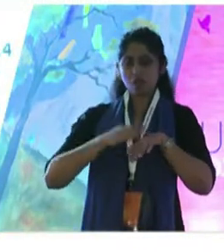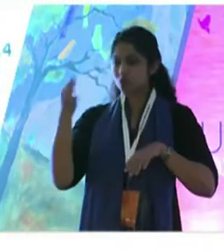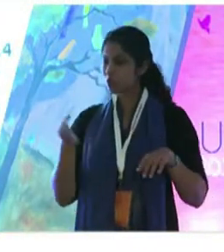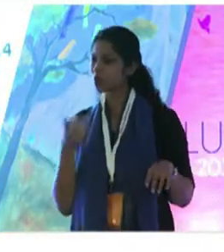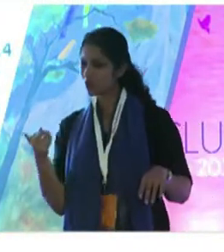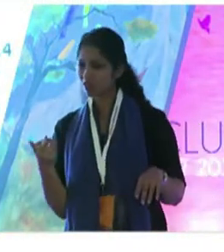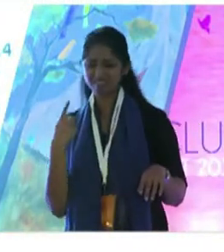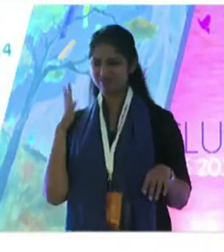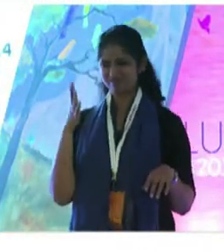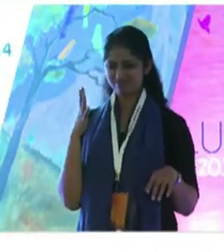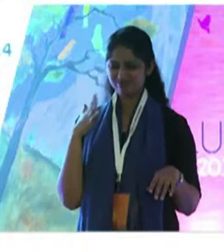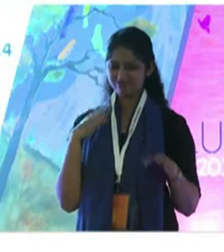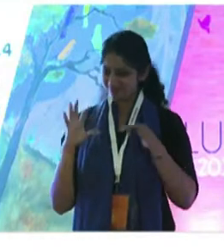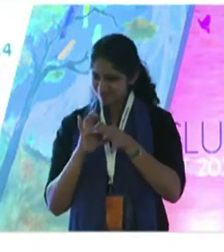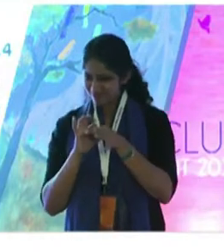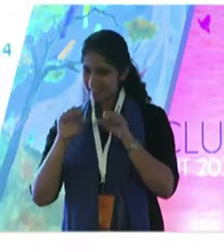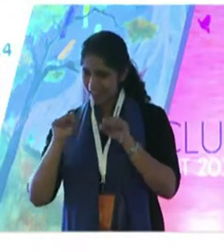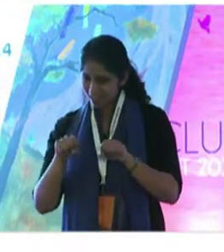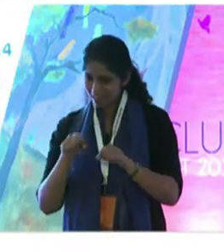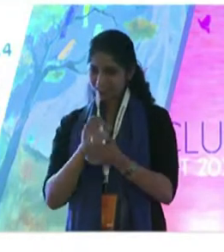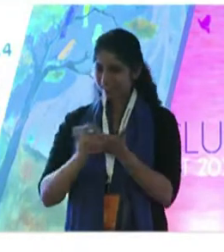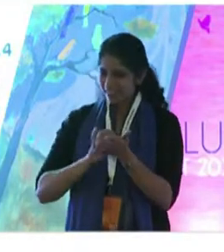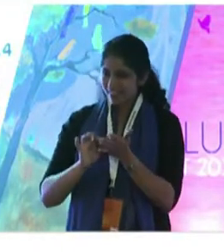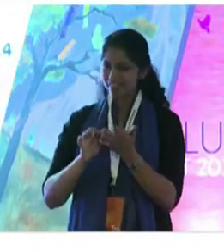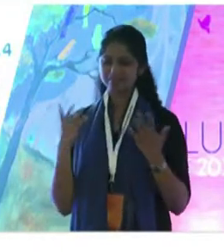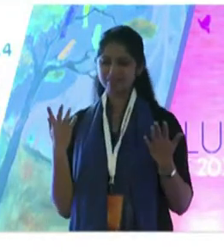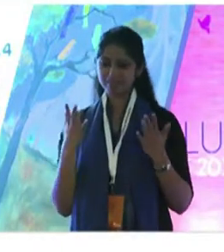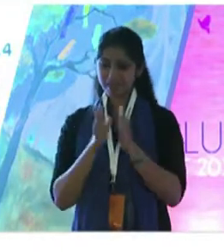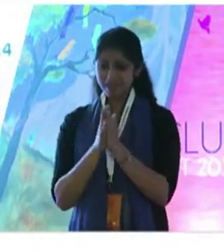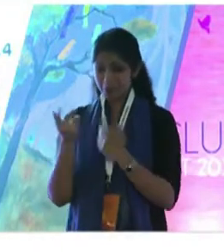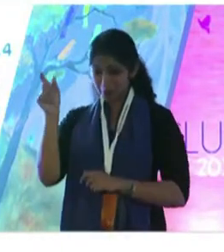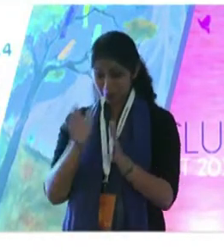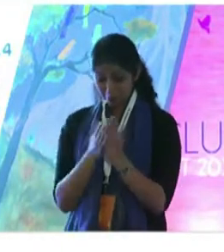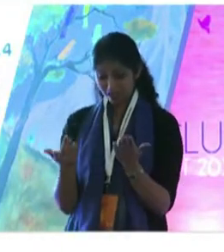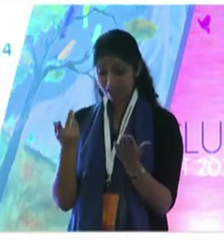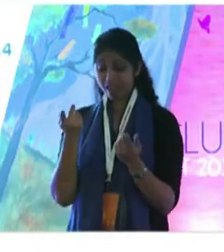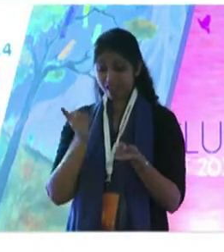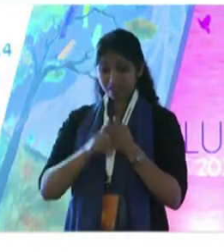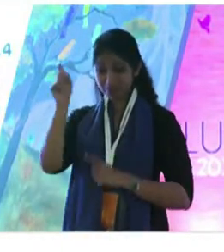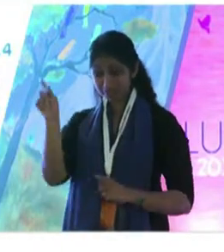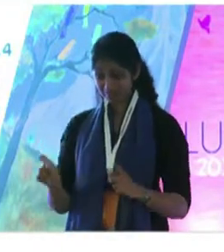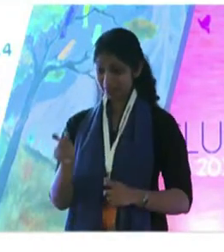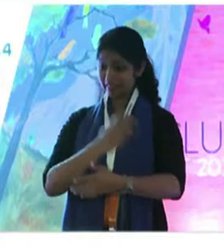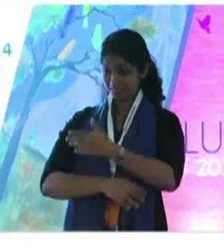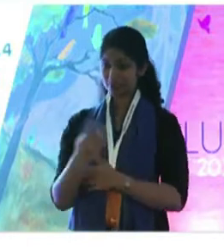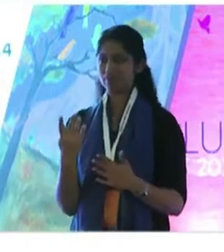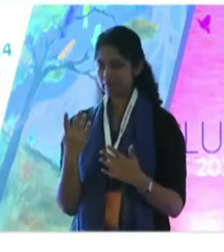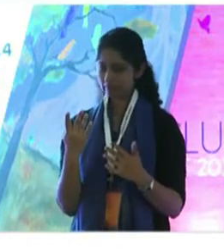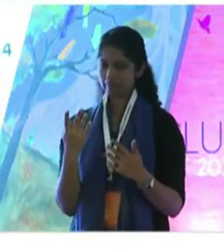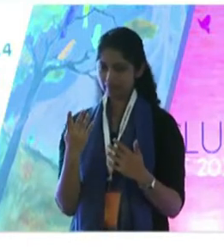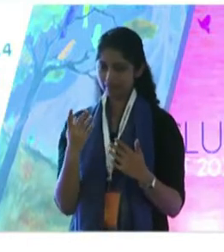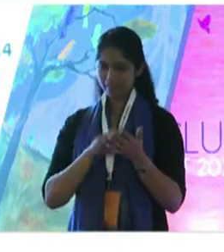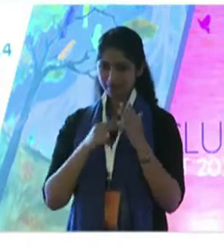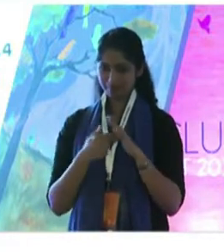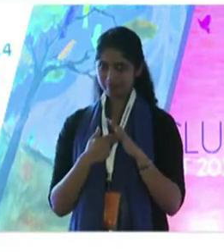used to doing. And then suddenly to be said, to be asked to do a book on disability, for me it was a moment of, you know,